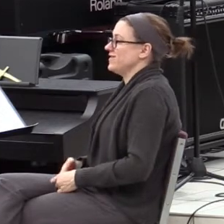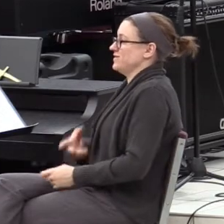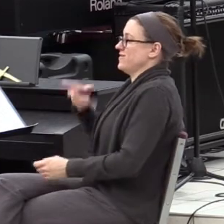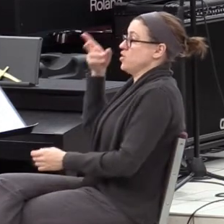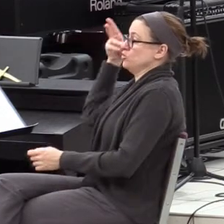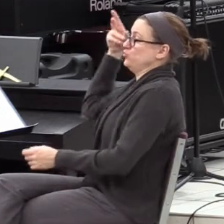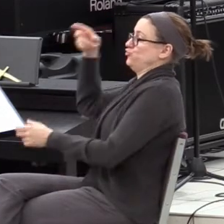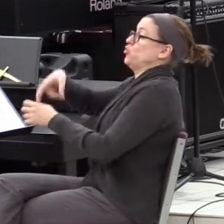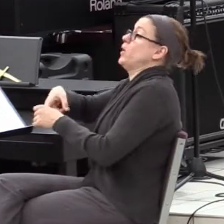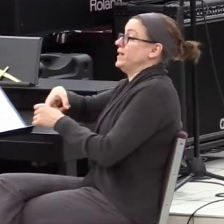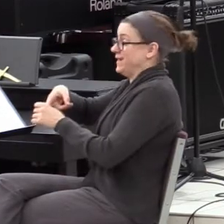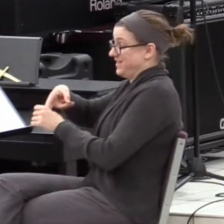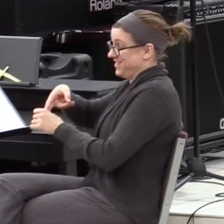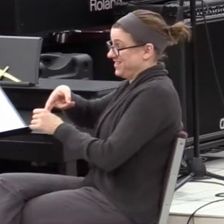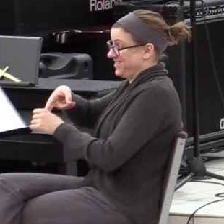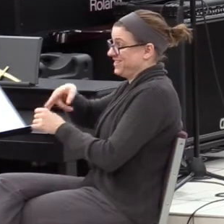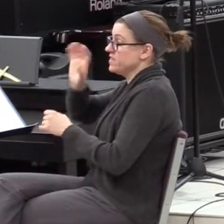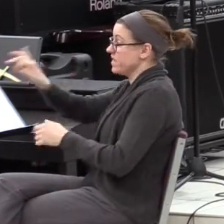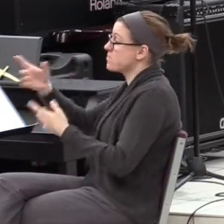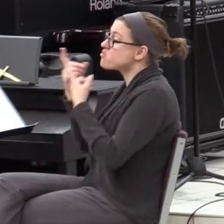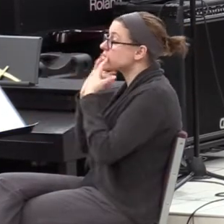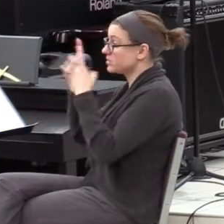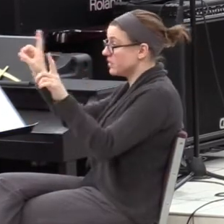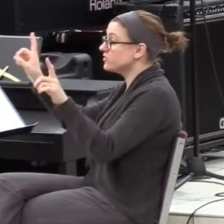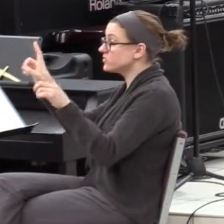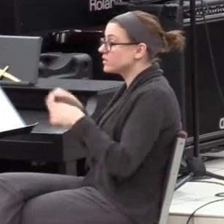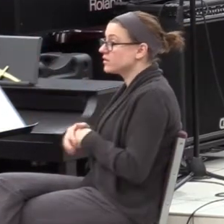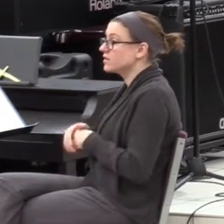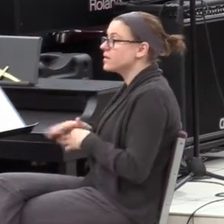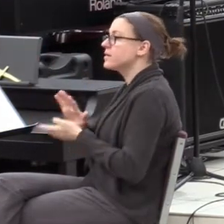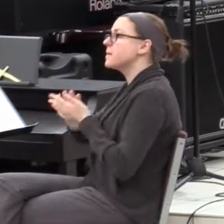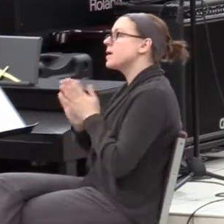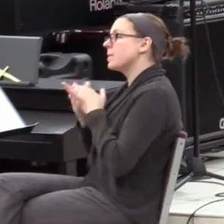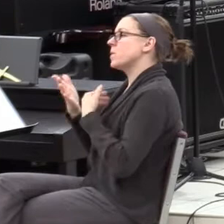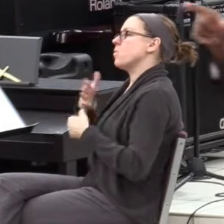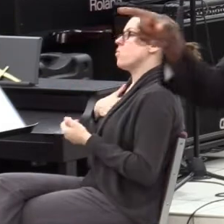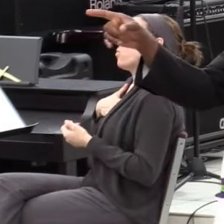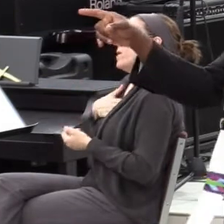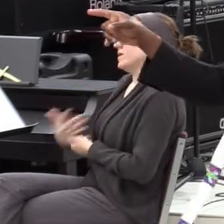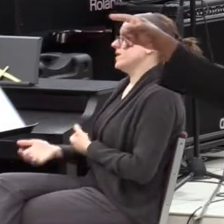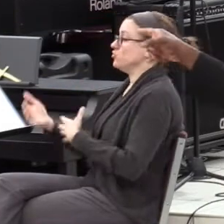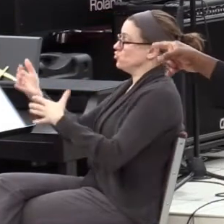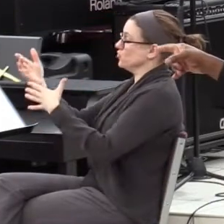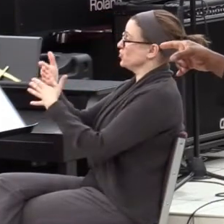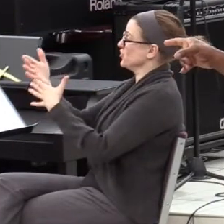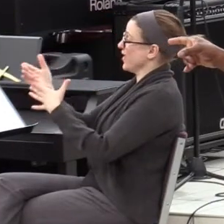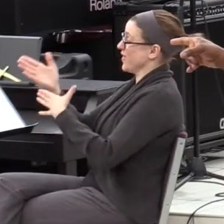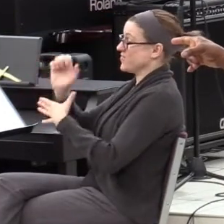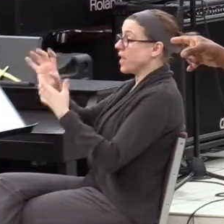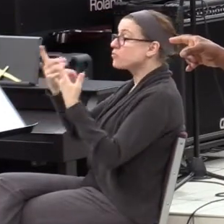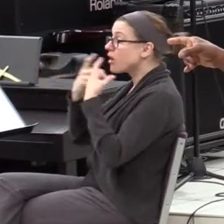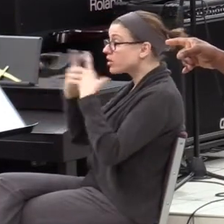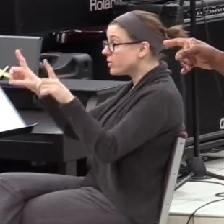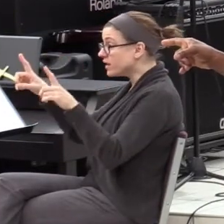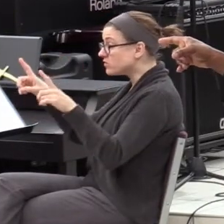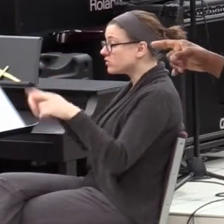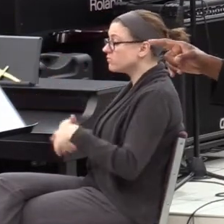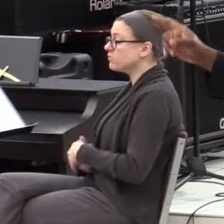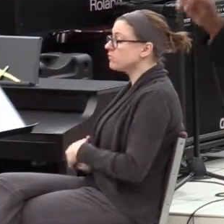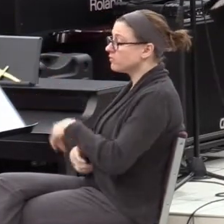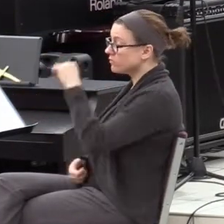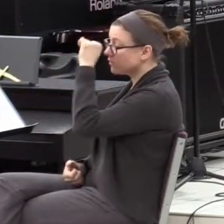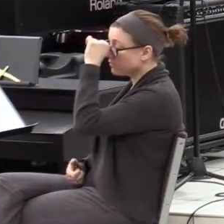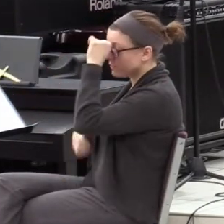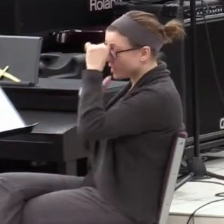joining in the proclamation, being willing to share that proclamation. So